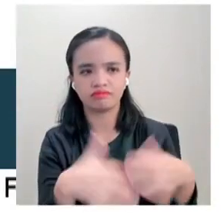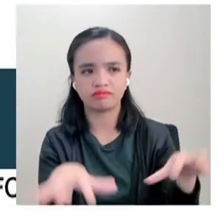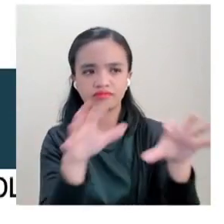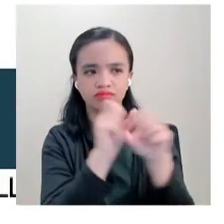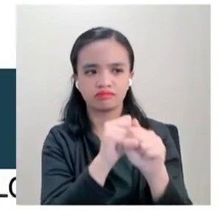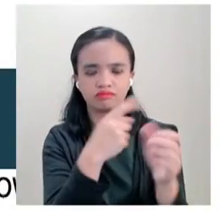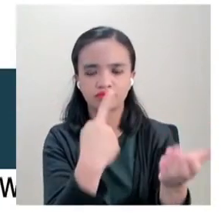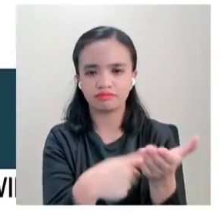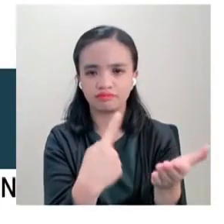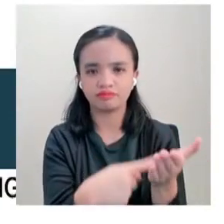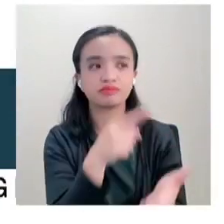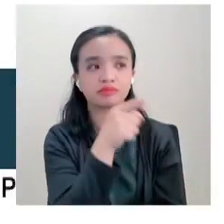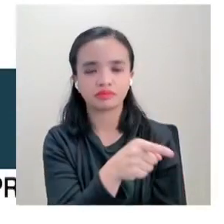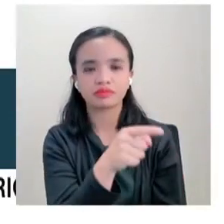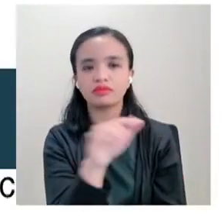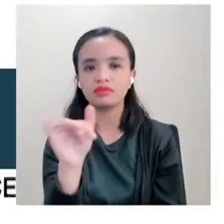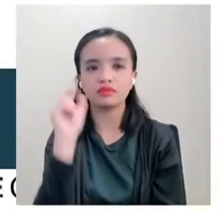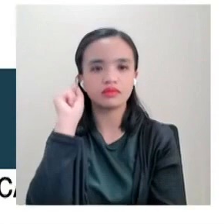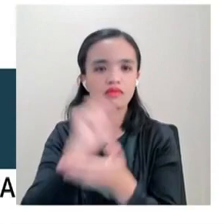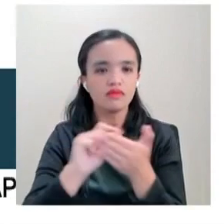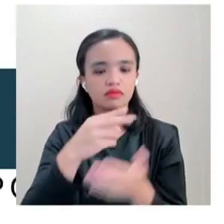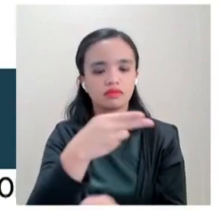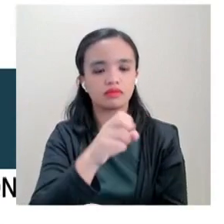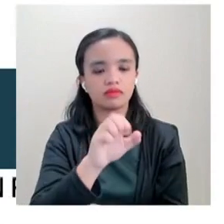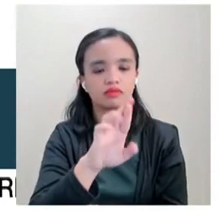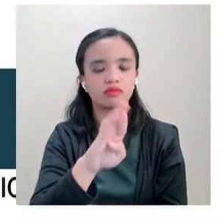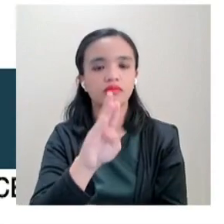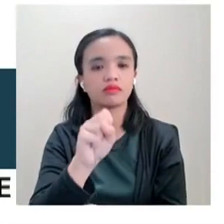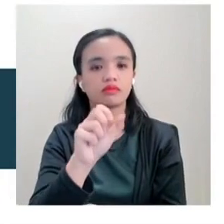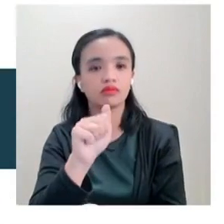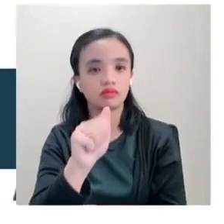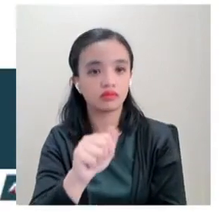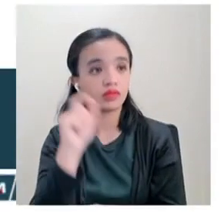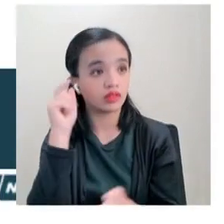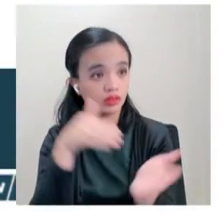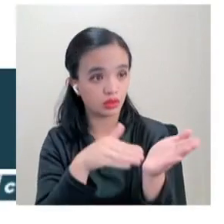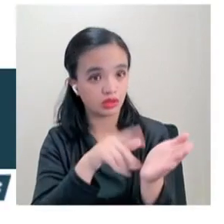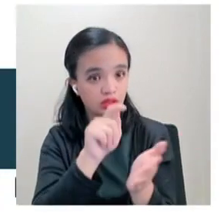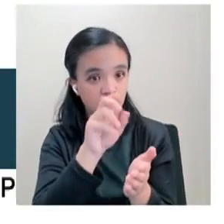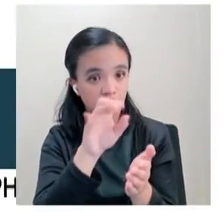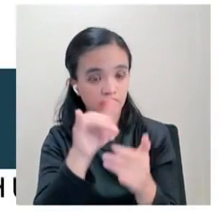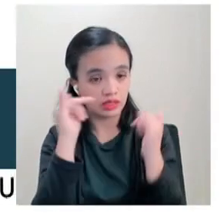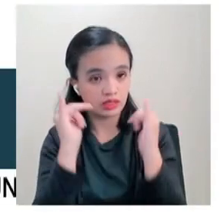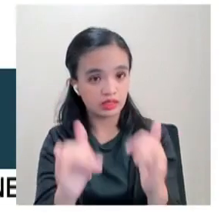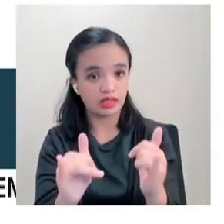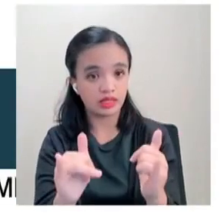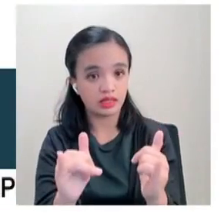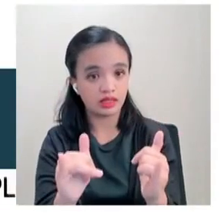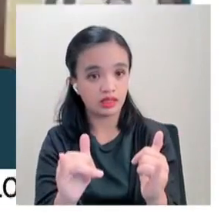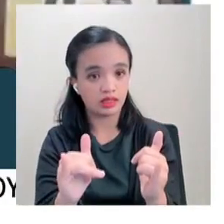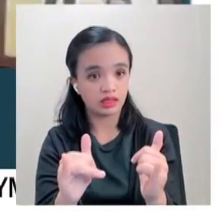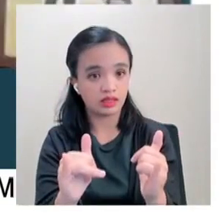between you and Secretary Erbosa, will Dr. Lechon still get to keep his appointment?